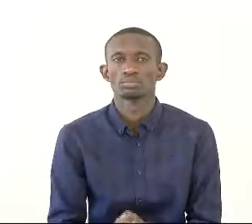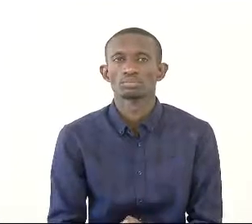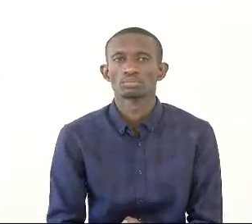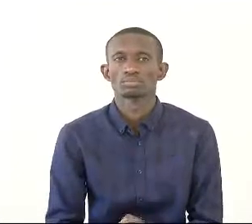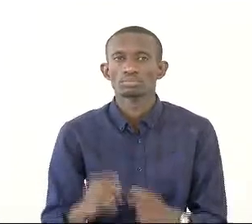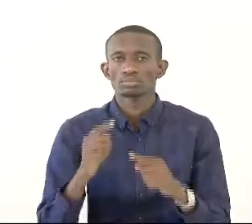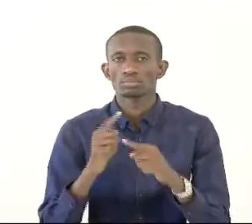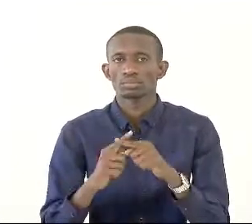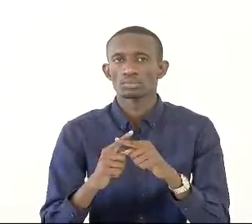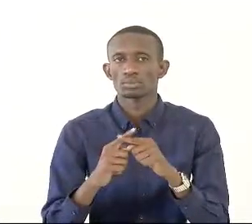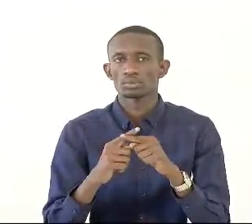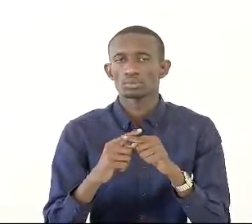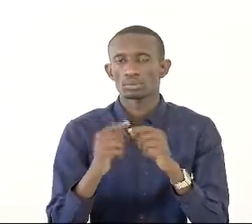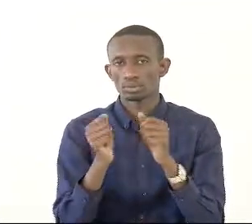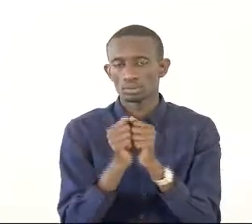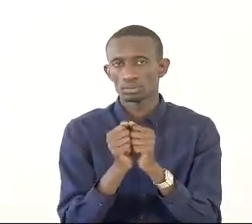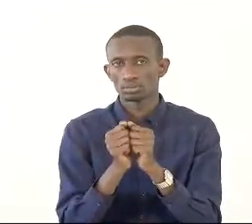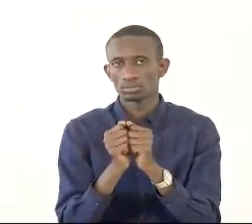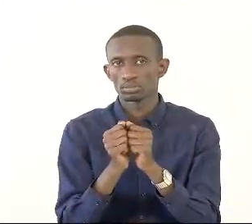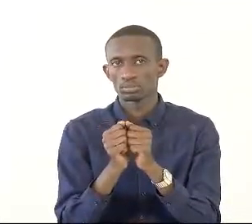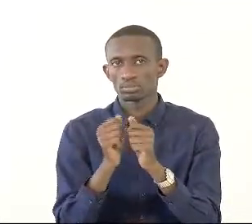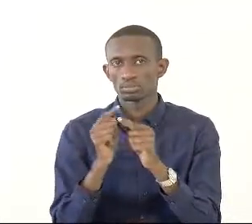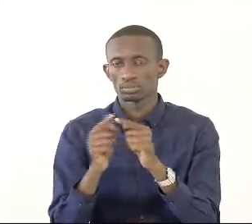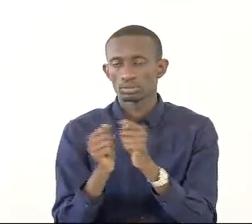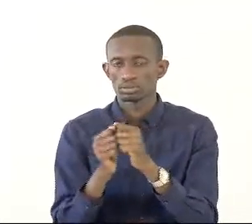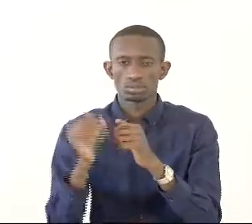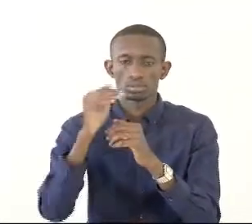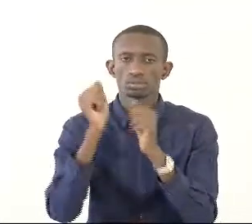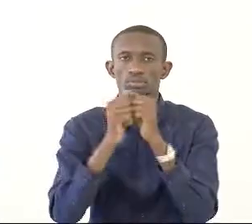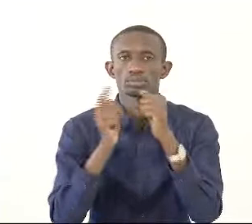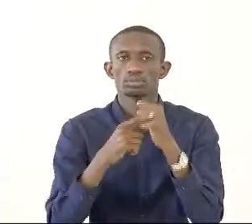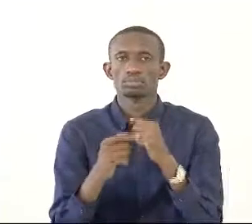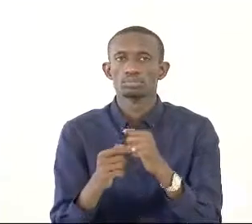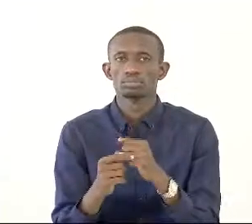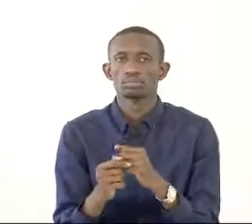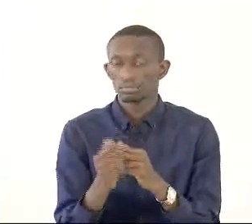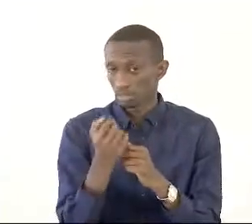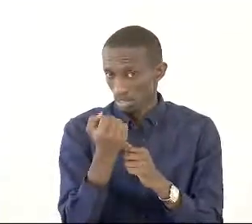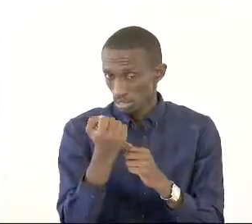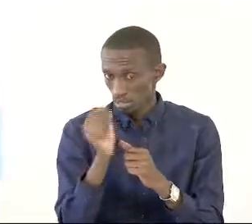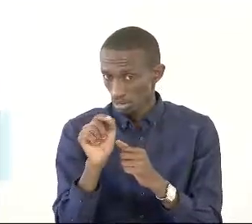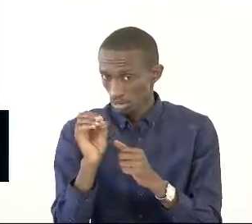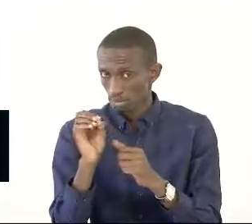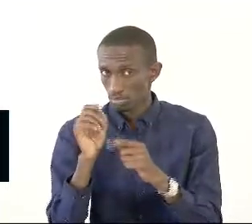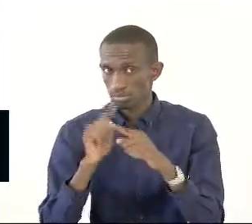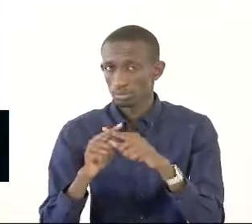10 power 16. And this is, there we